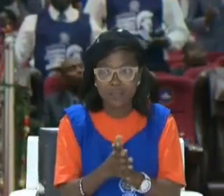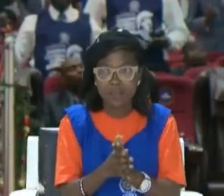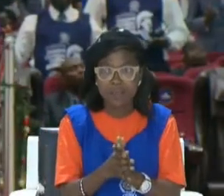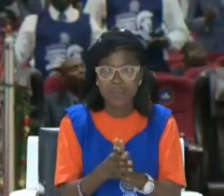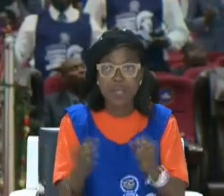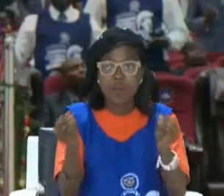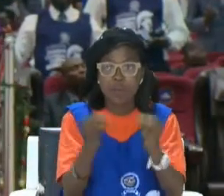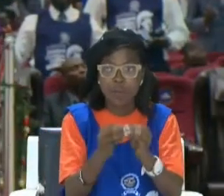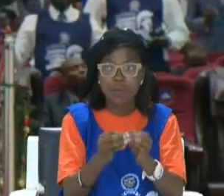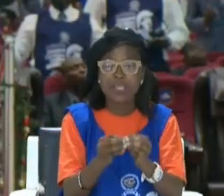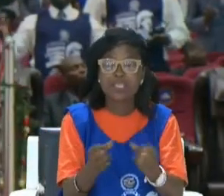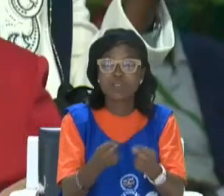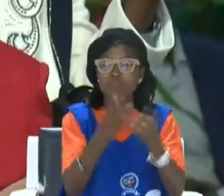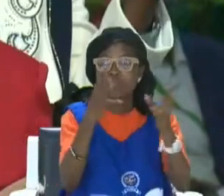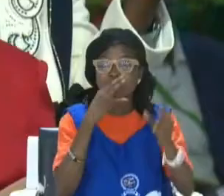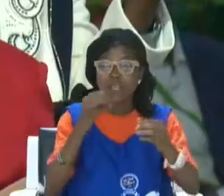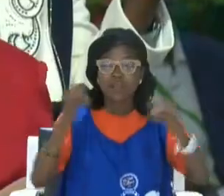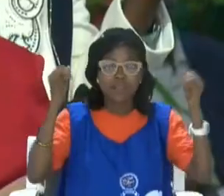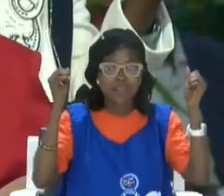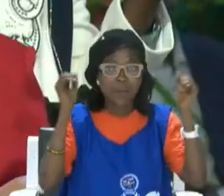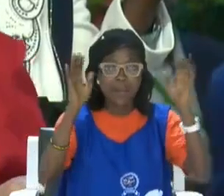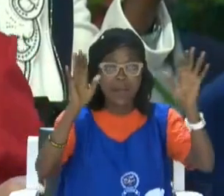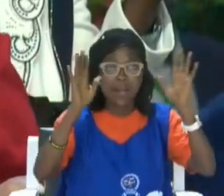More than sufficient miracles.